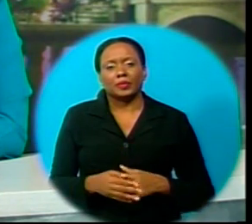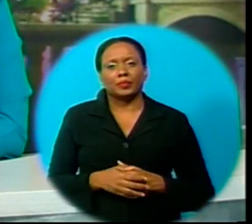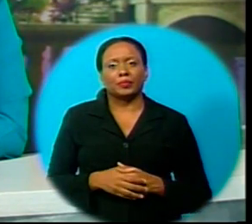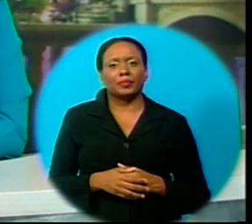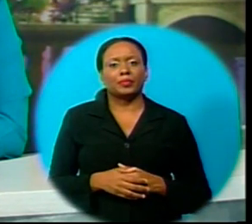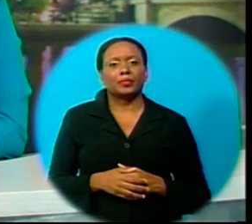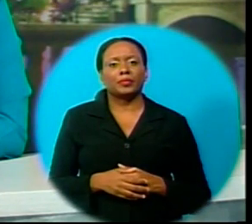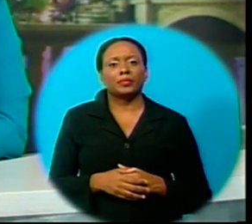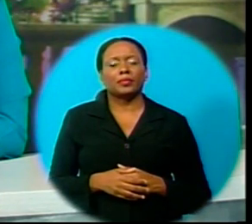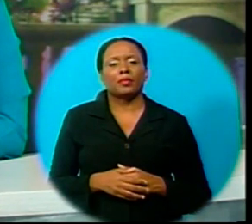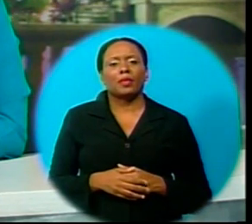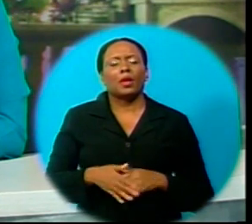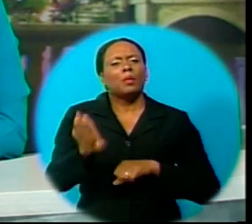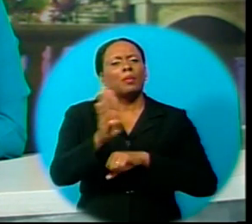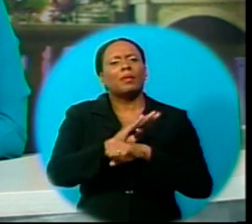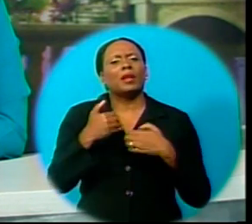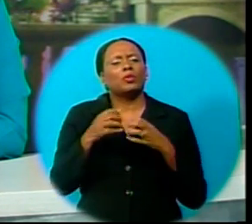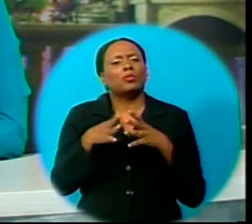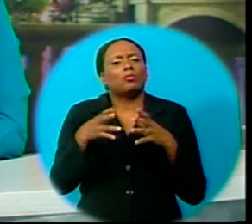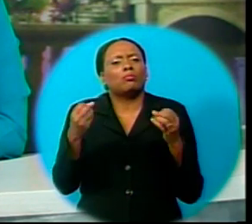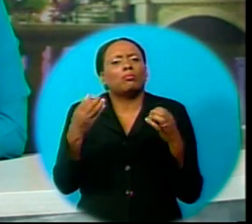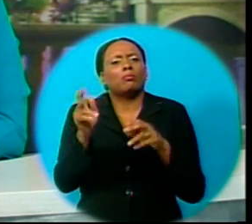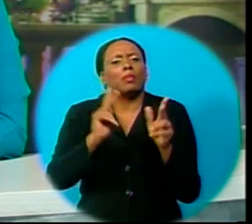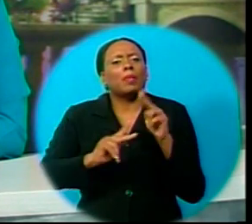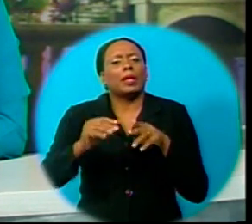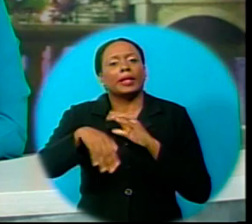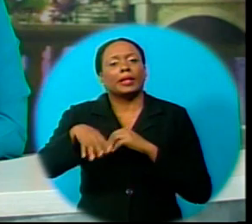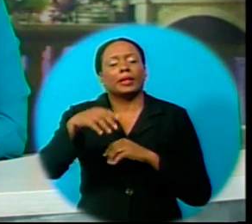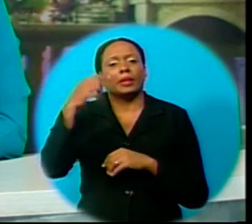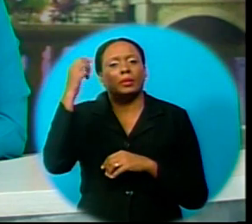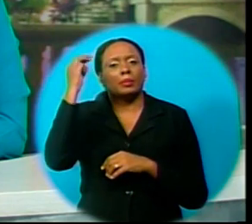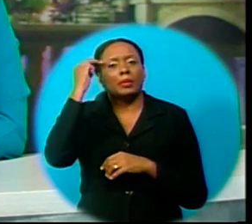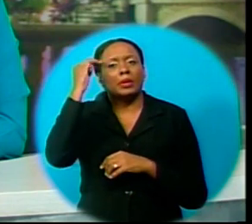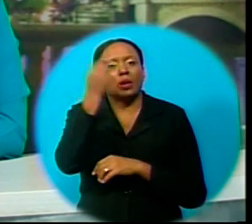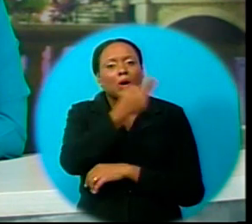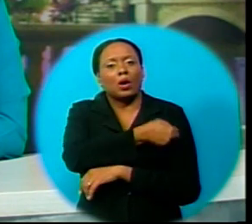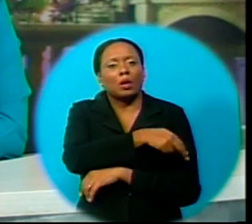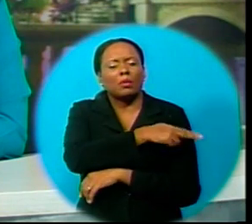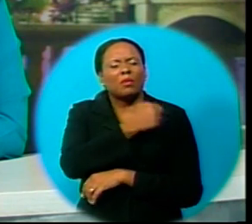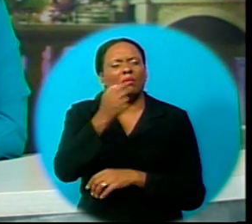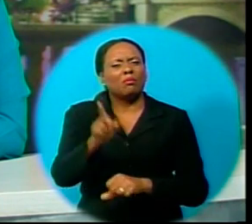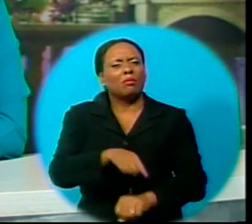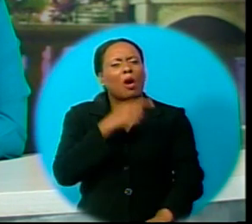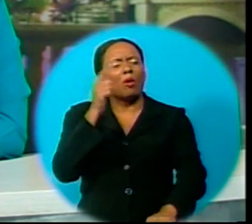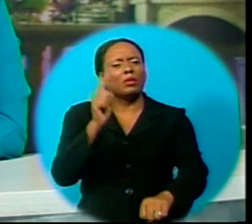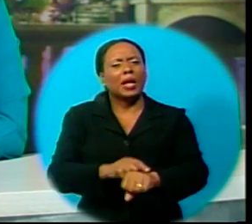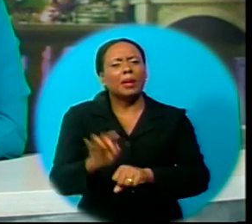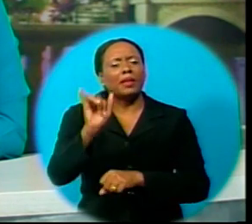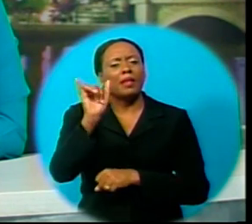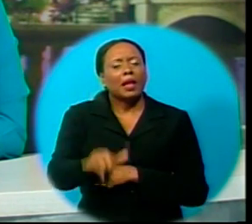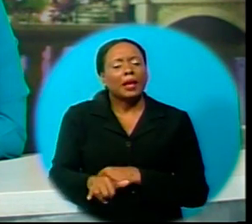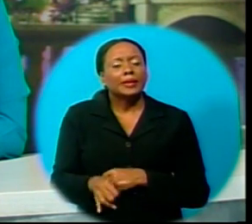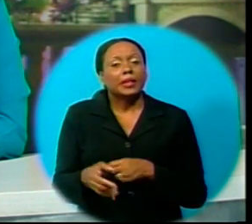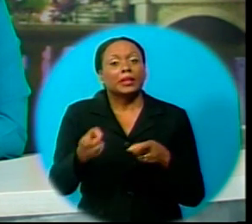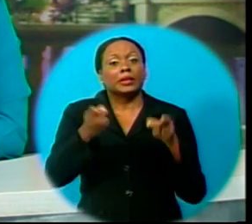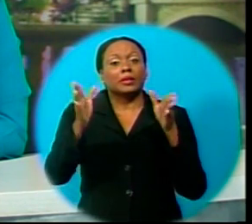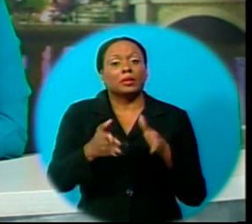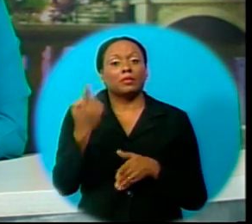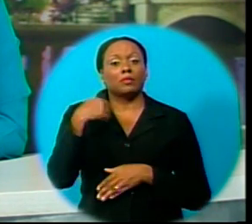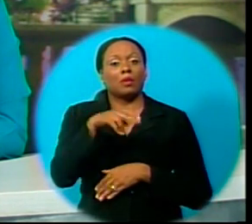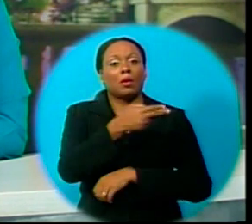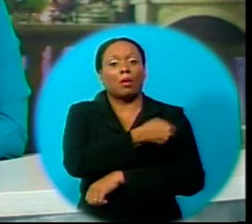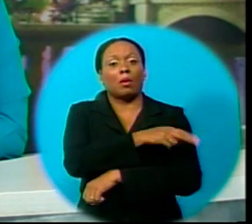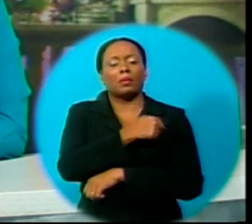Barbados has far too many people in the psychiatric hospital, and it has been this way for a long time. Director of the hospital,